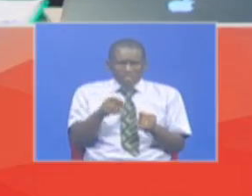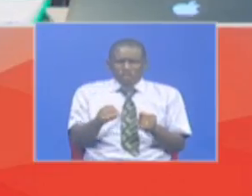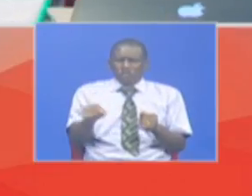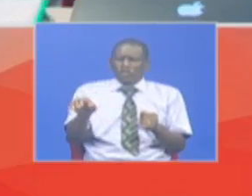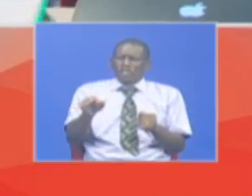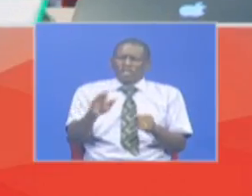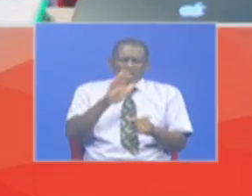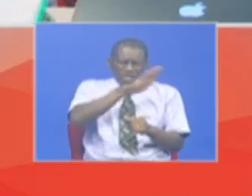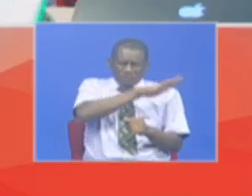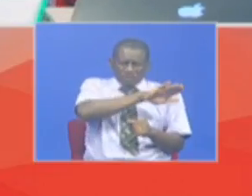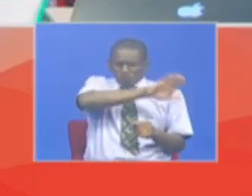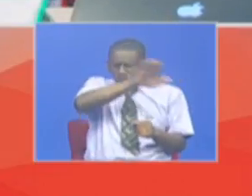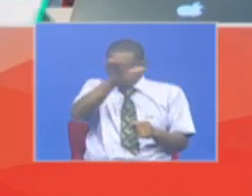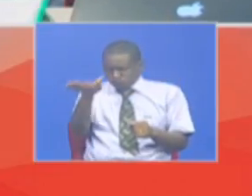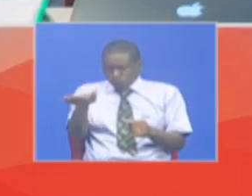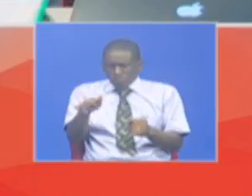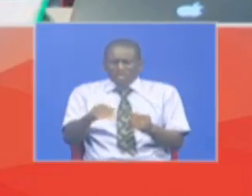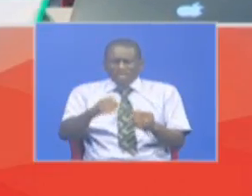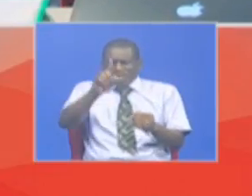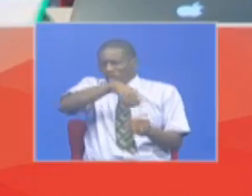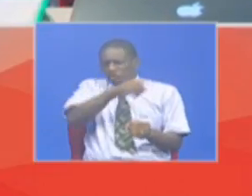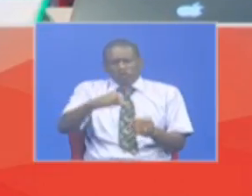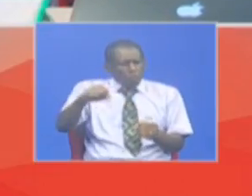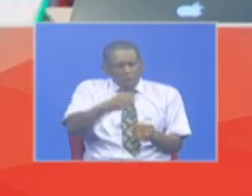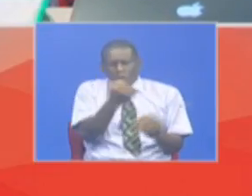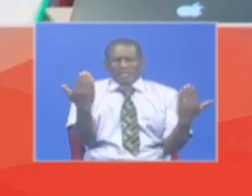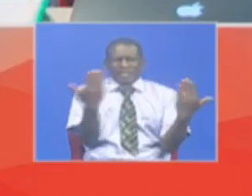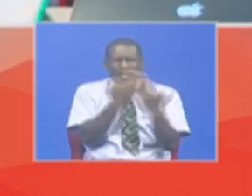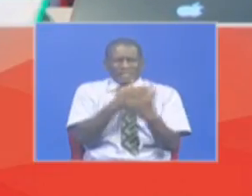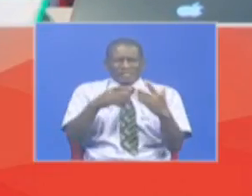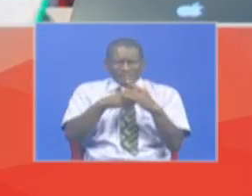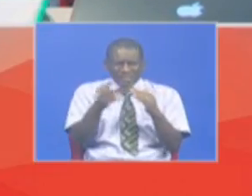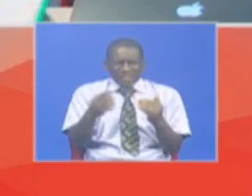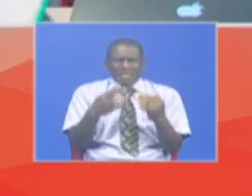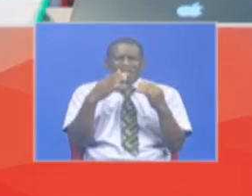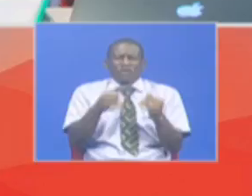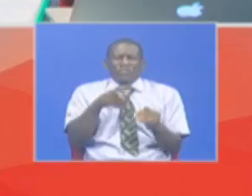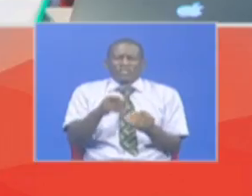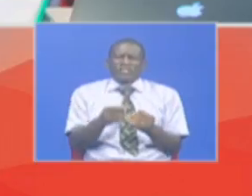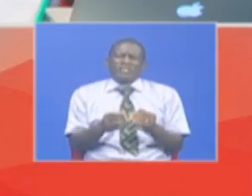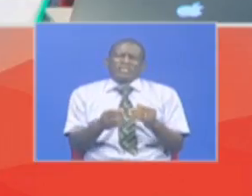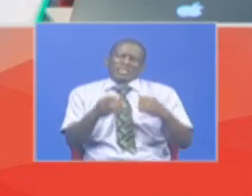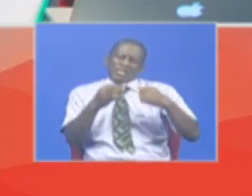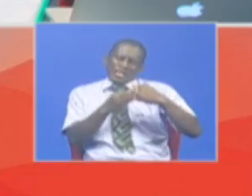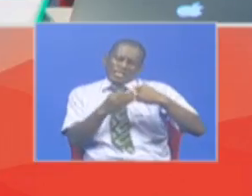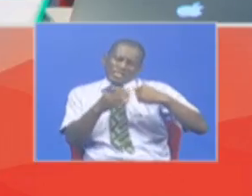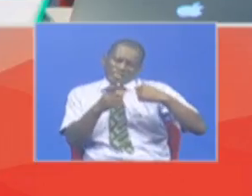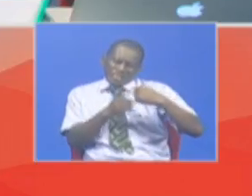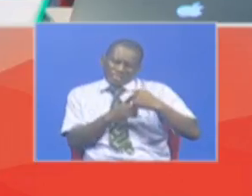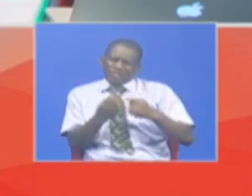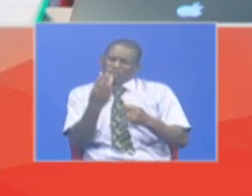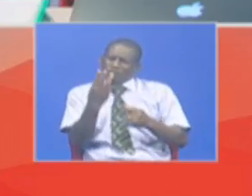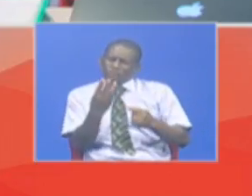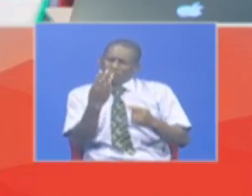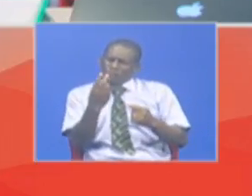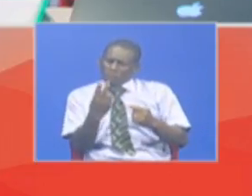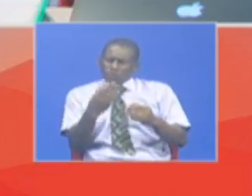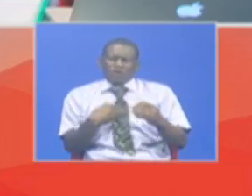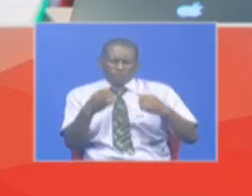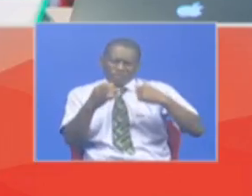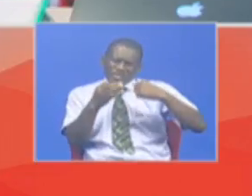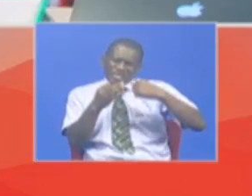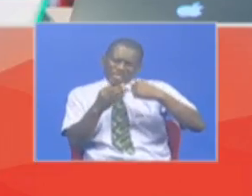with 115 cases. This is up from 86 in February, an increase of